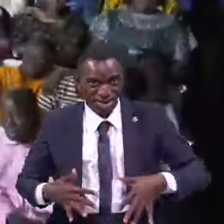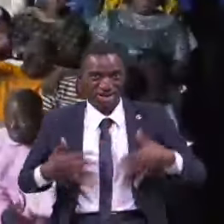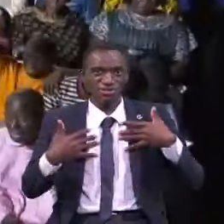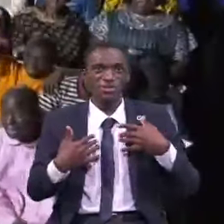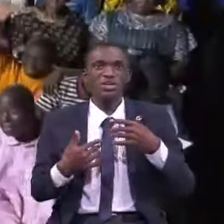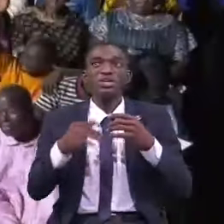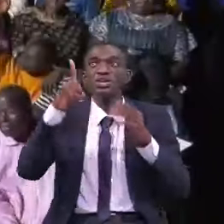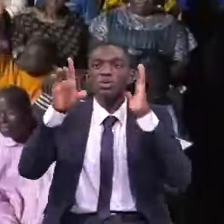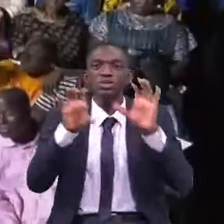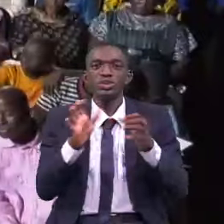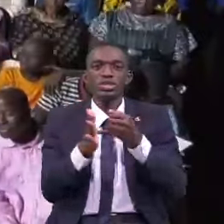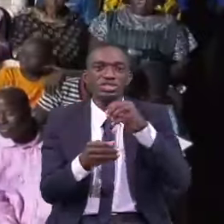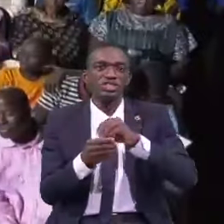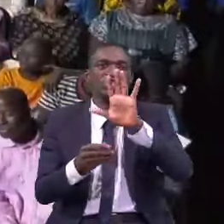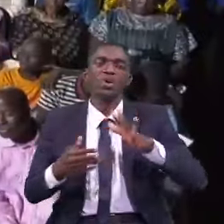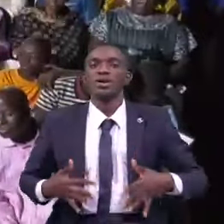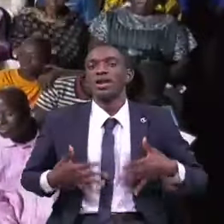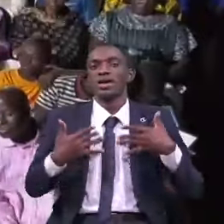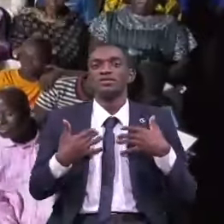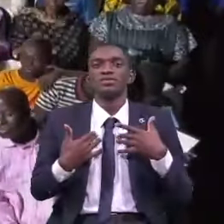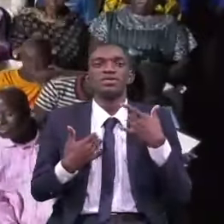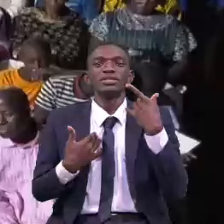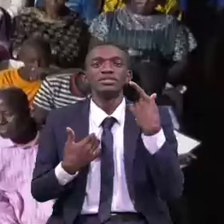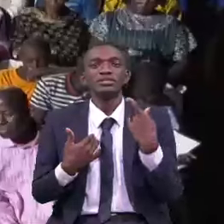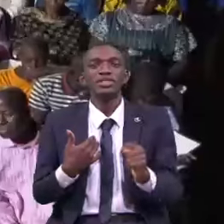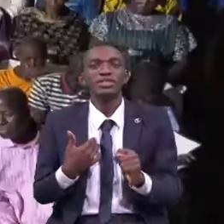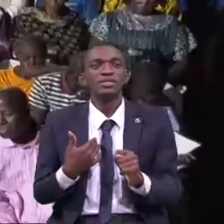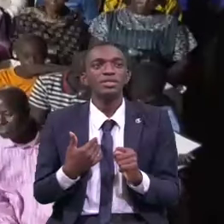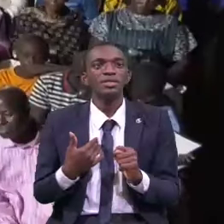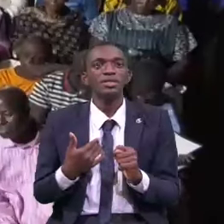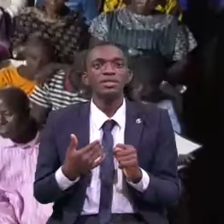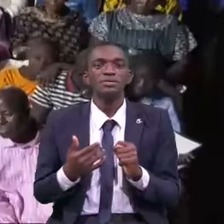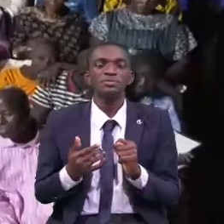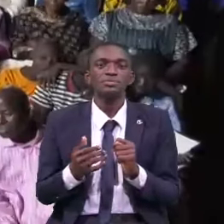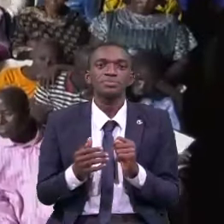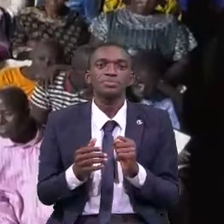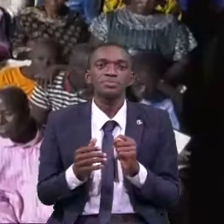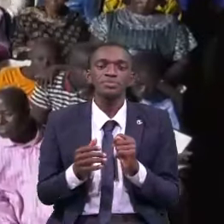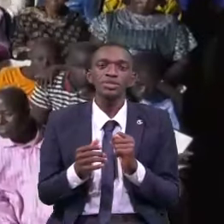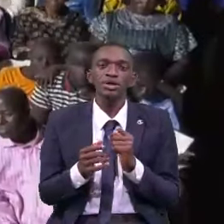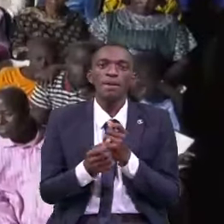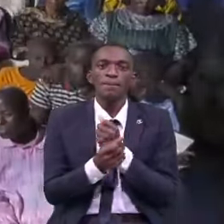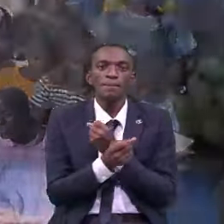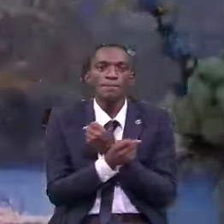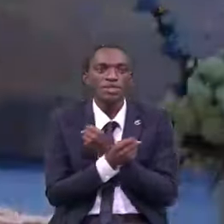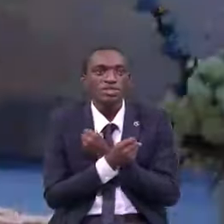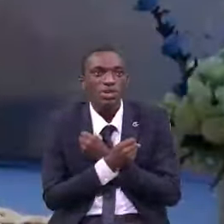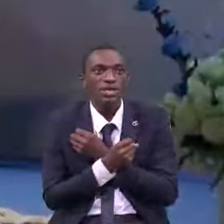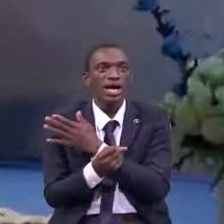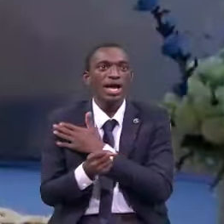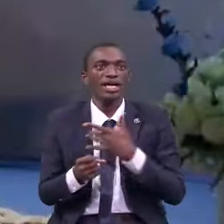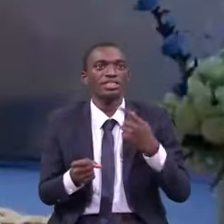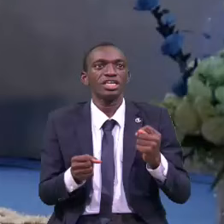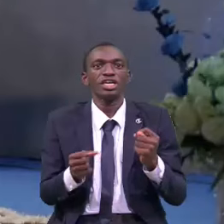life. The compassion and the cure by the impartial